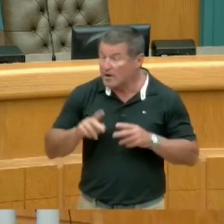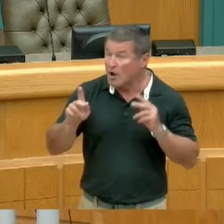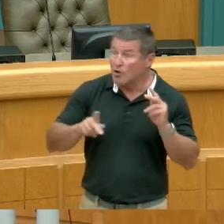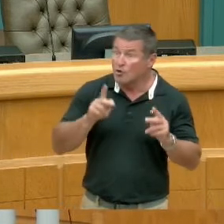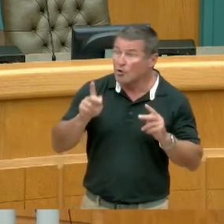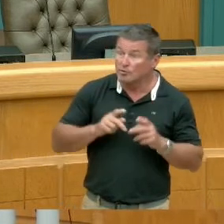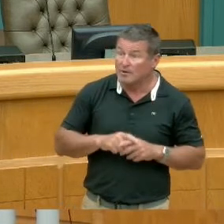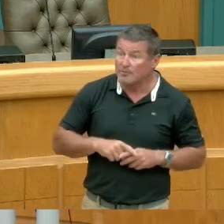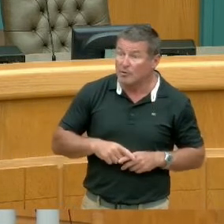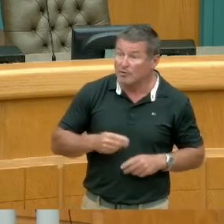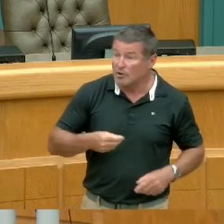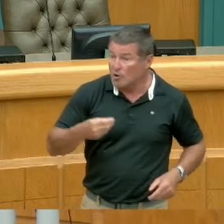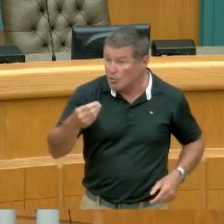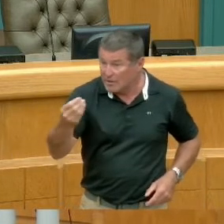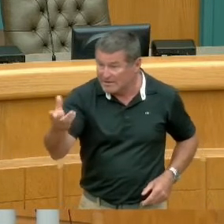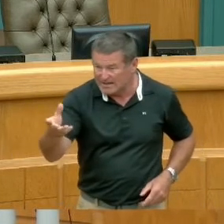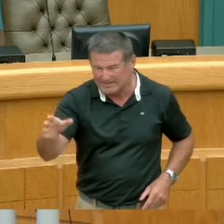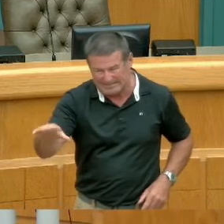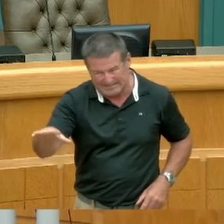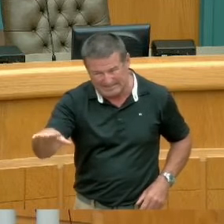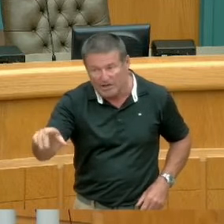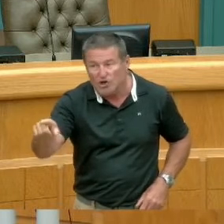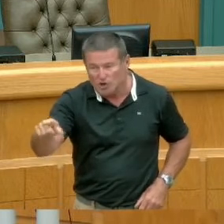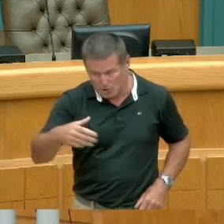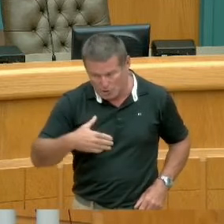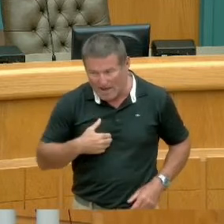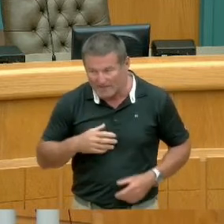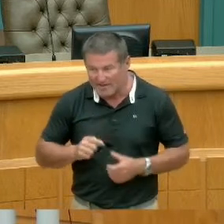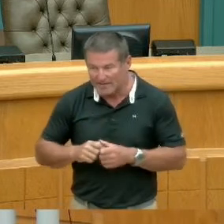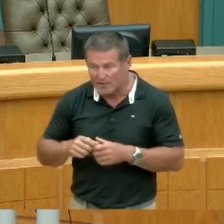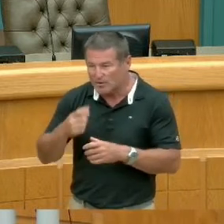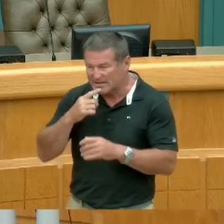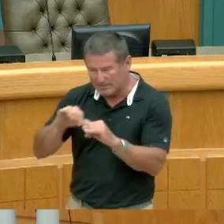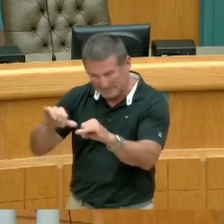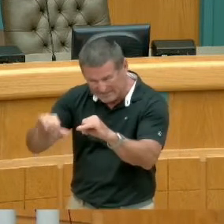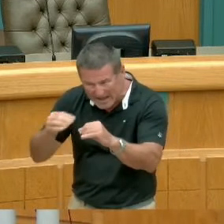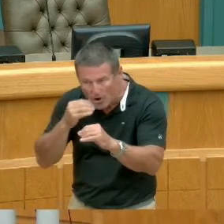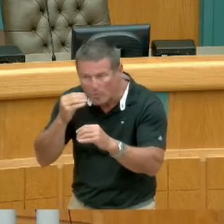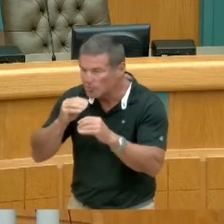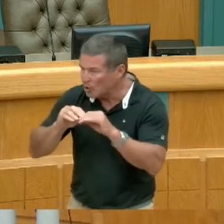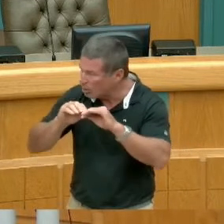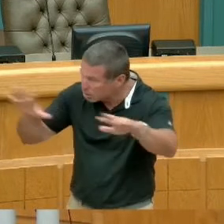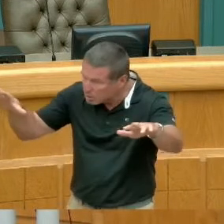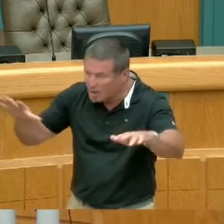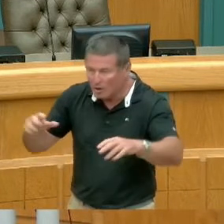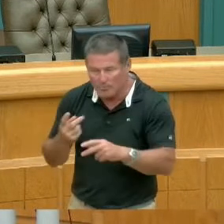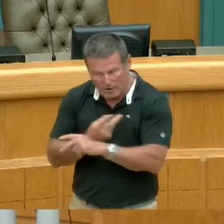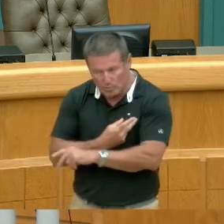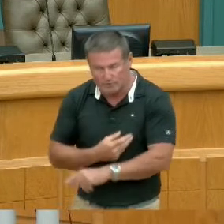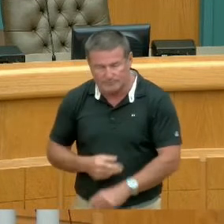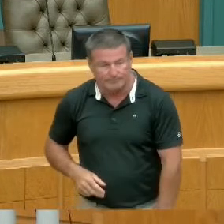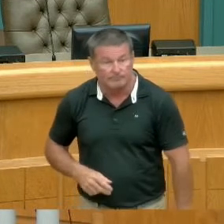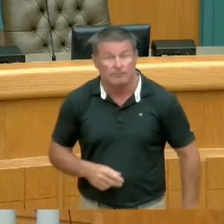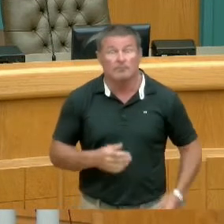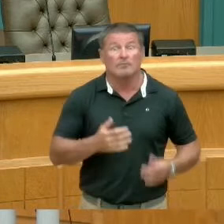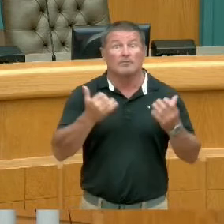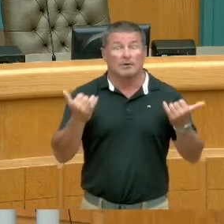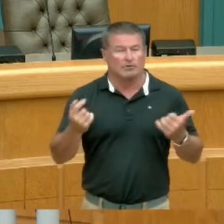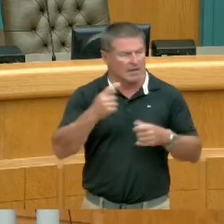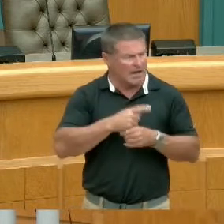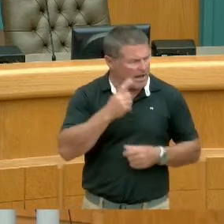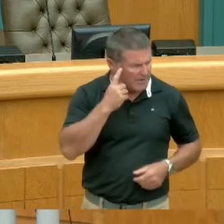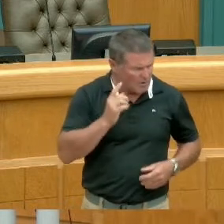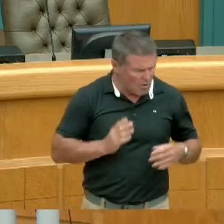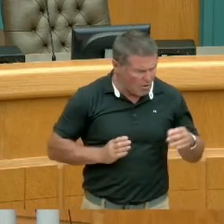and protect and reduce the further spread of this virus. I want to point out that today there was, I think,